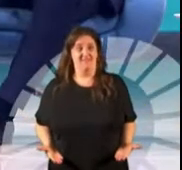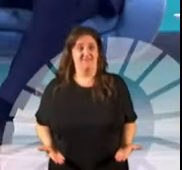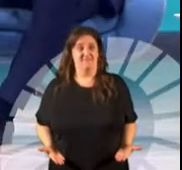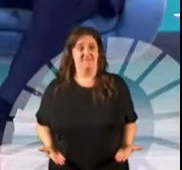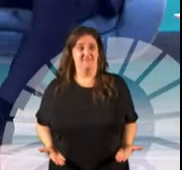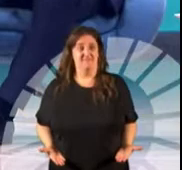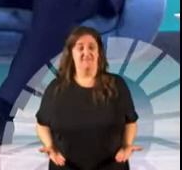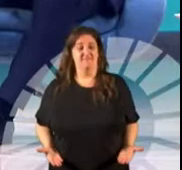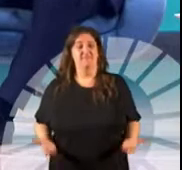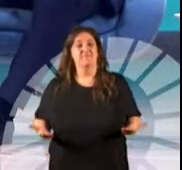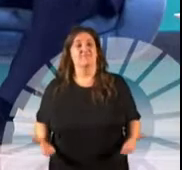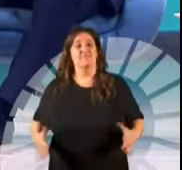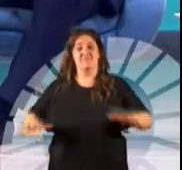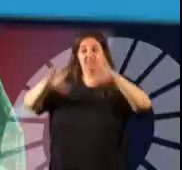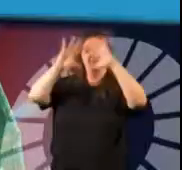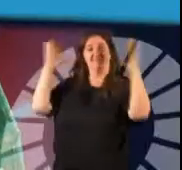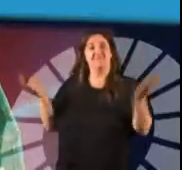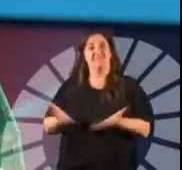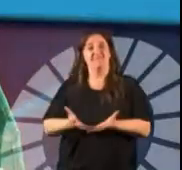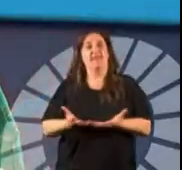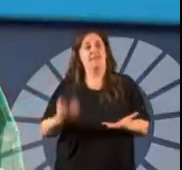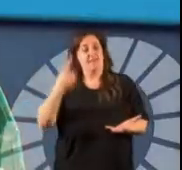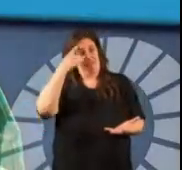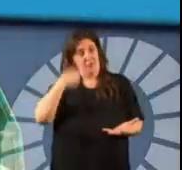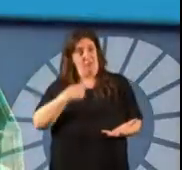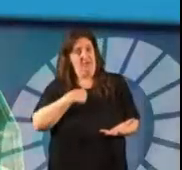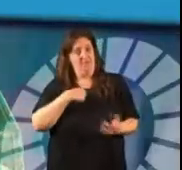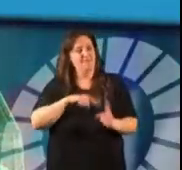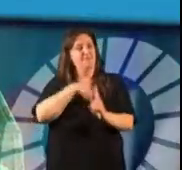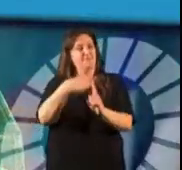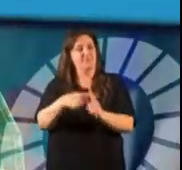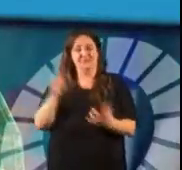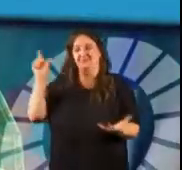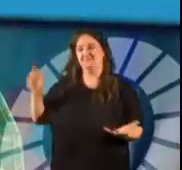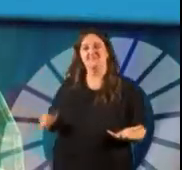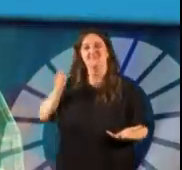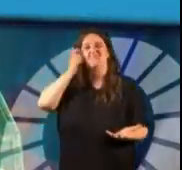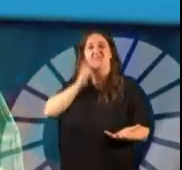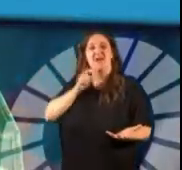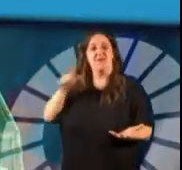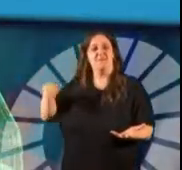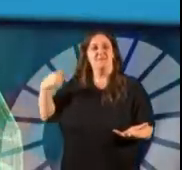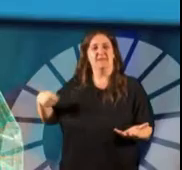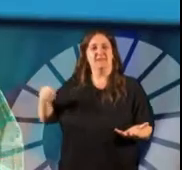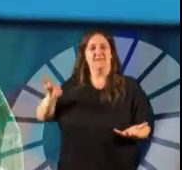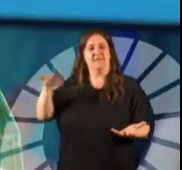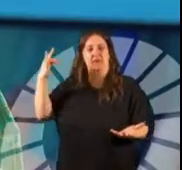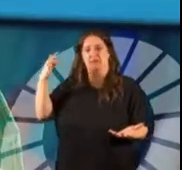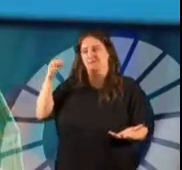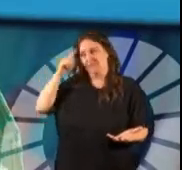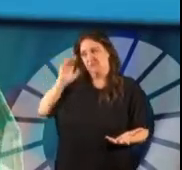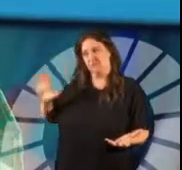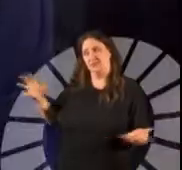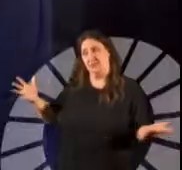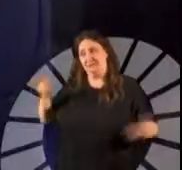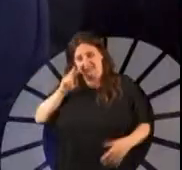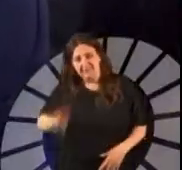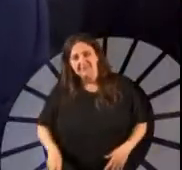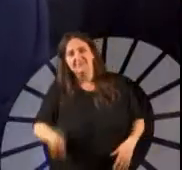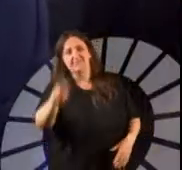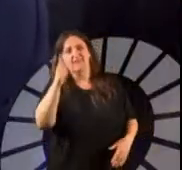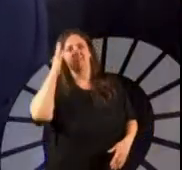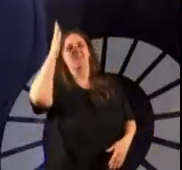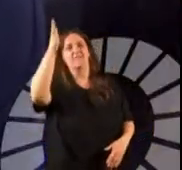change. It is about moving from making promises to telling us what